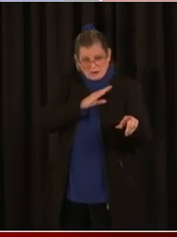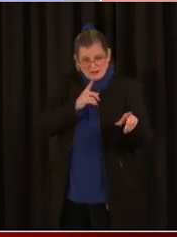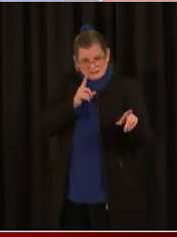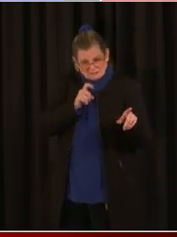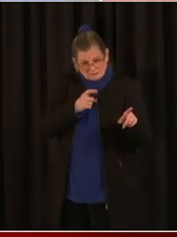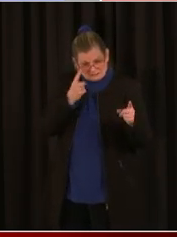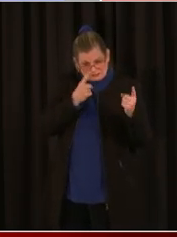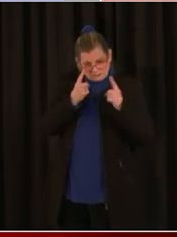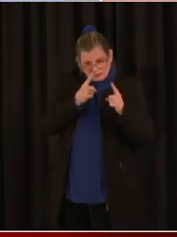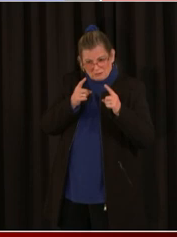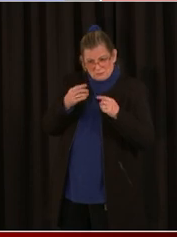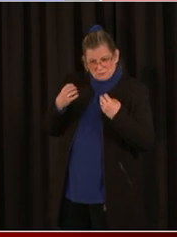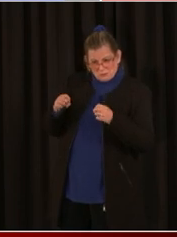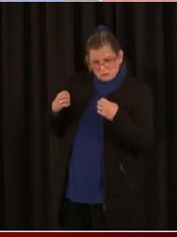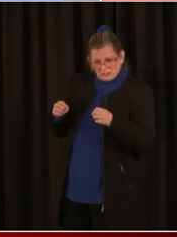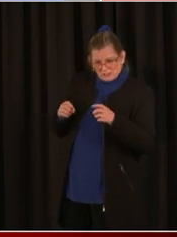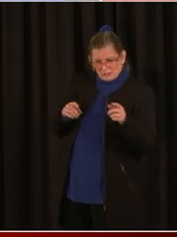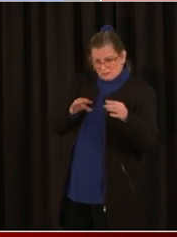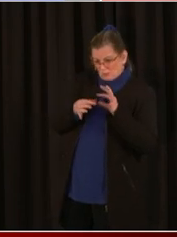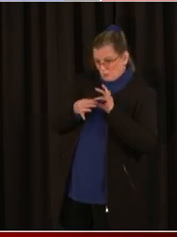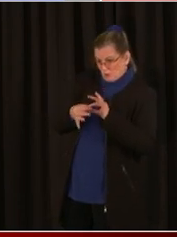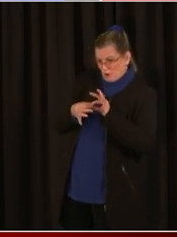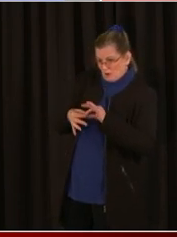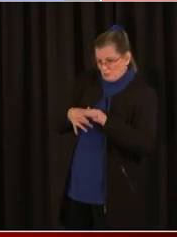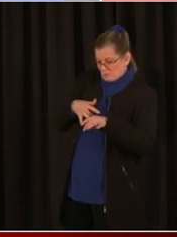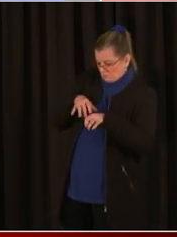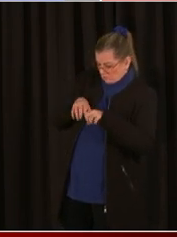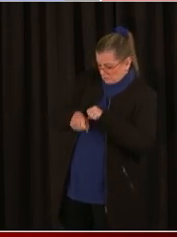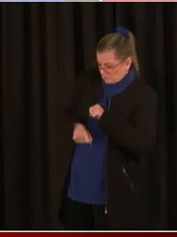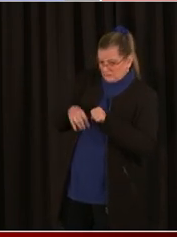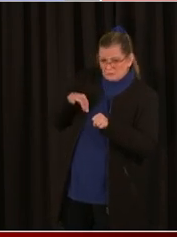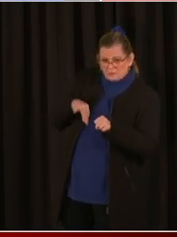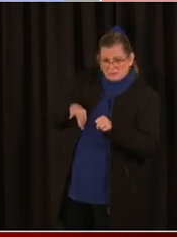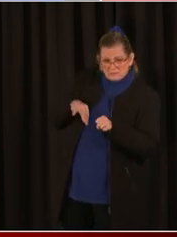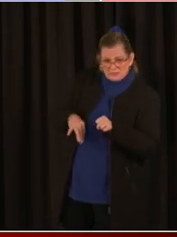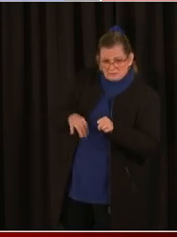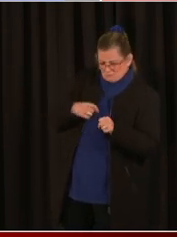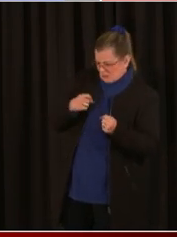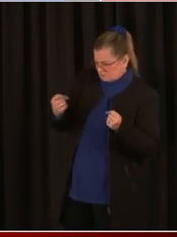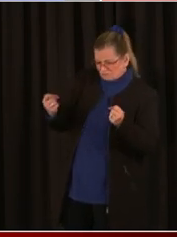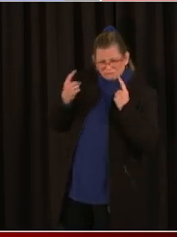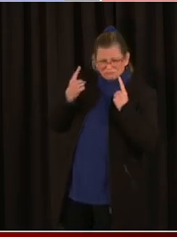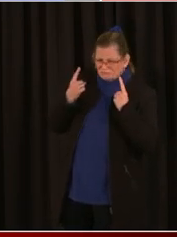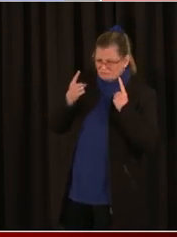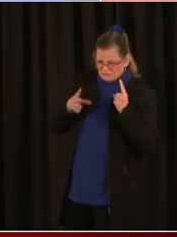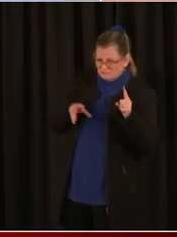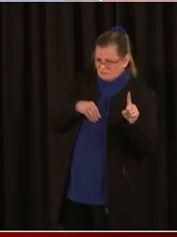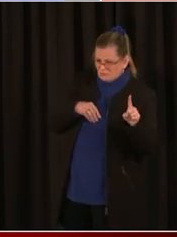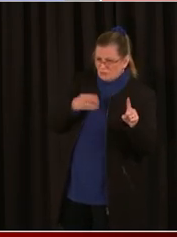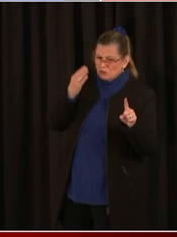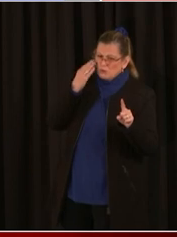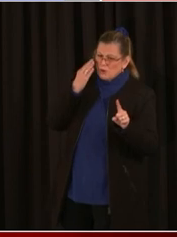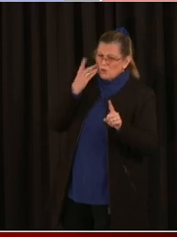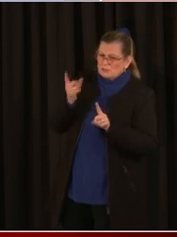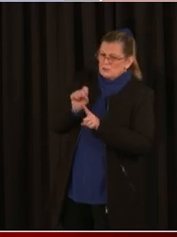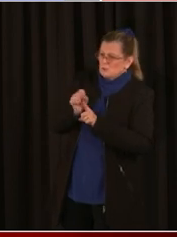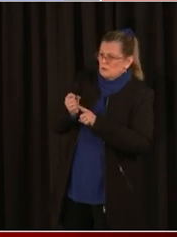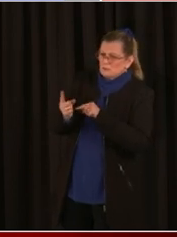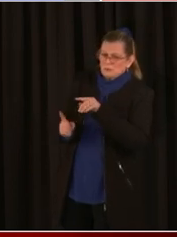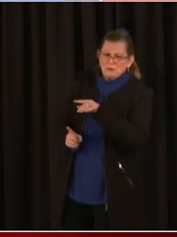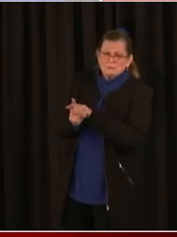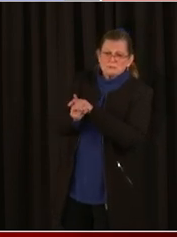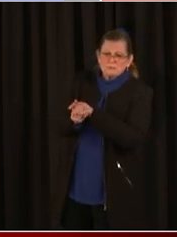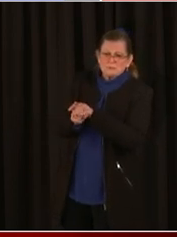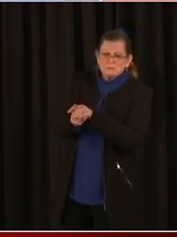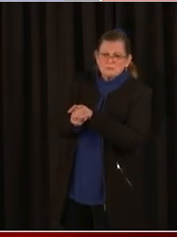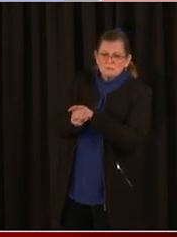tomorrow with regard to bereavement benefits. Perfectly reasonable, and if any of you followed the news, you know there was a situation with